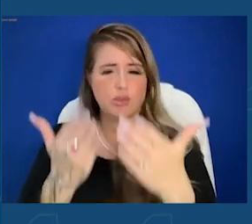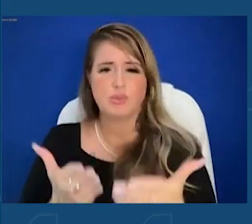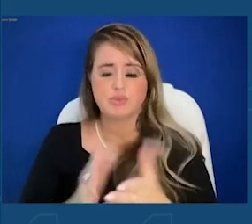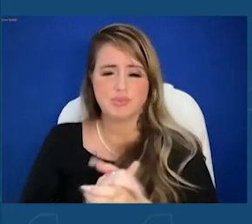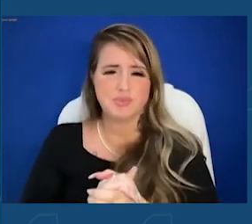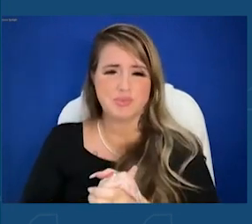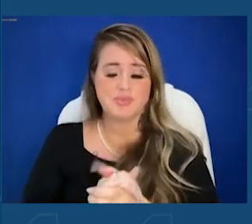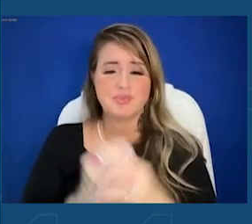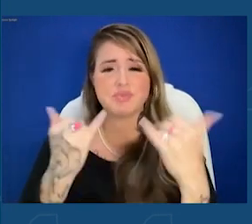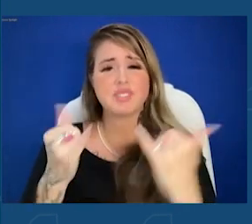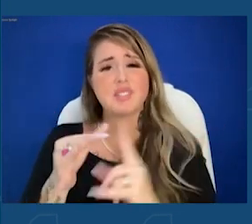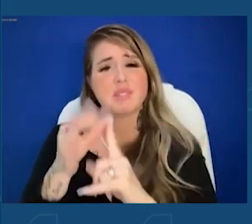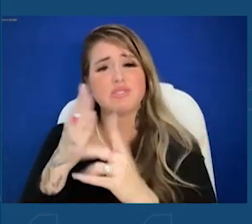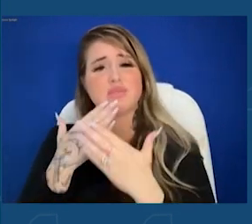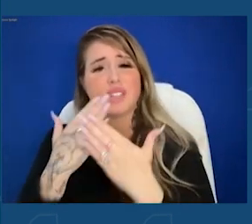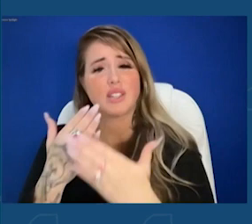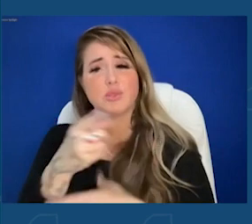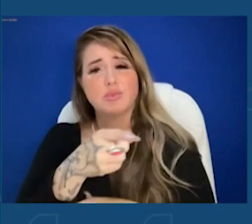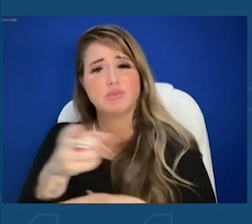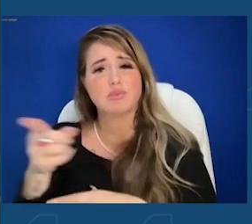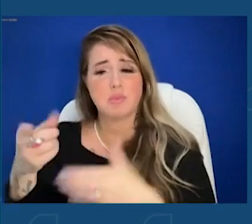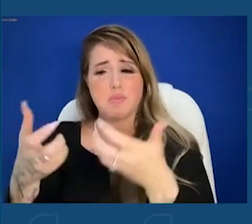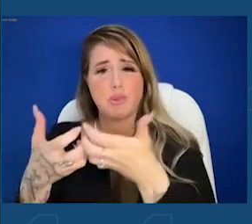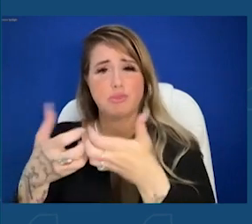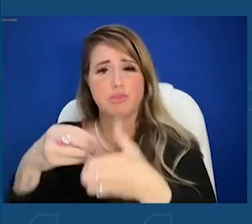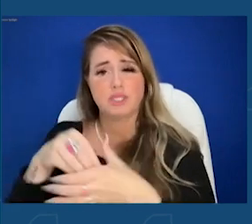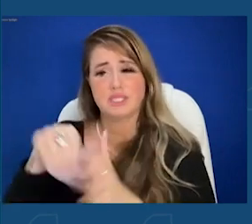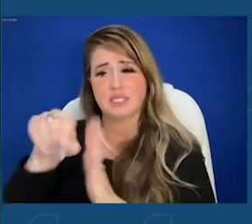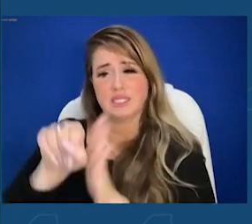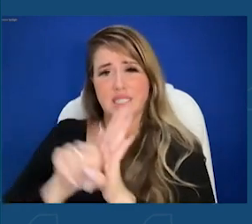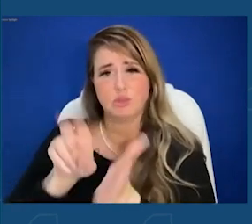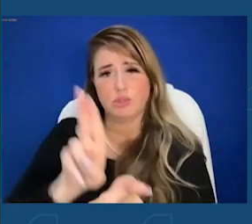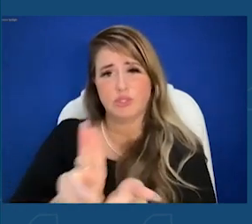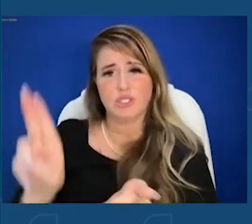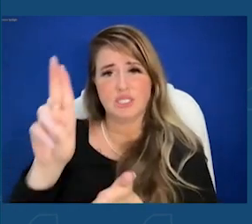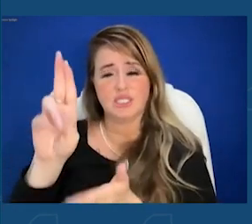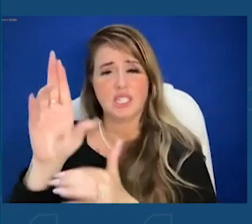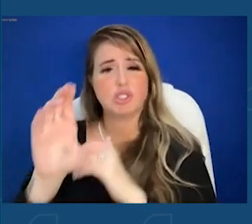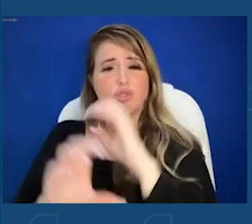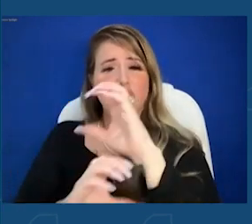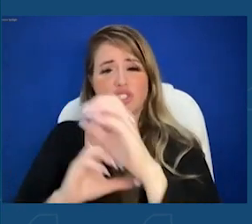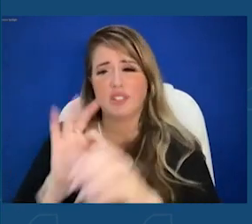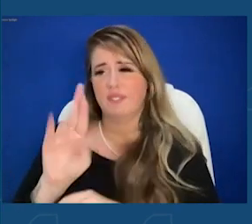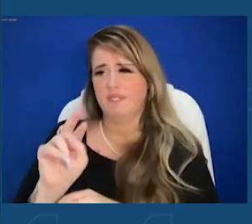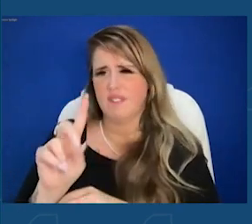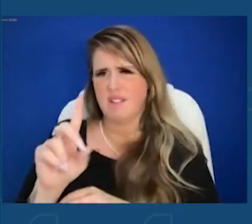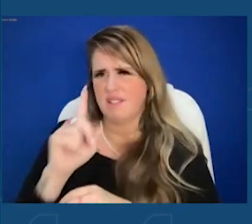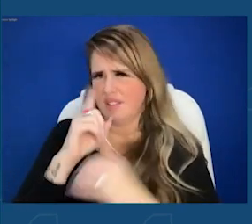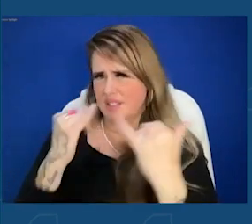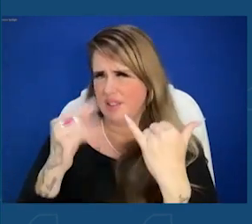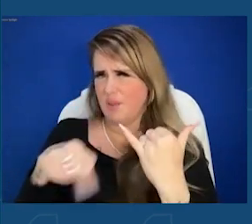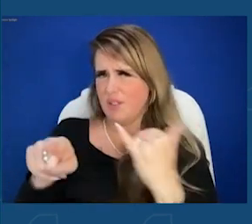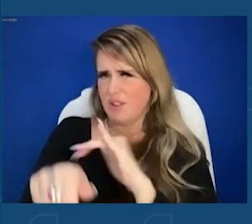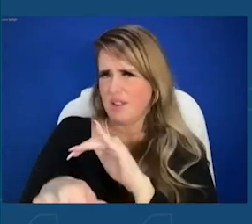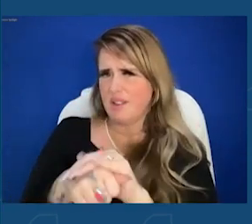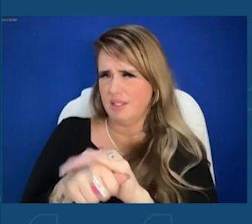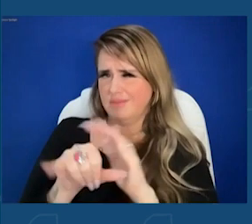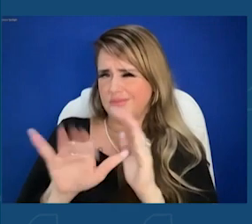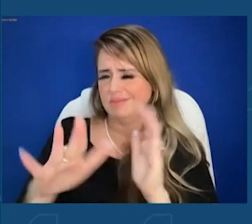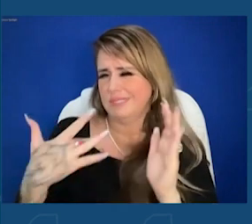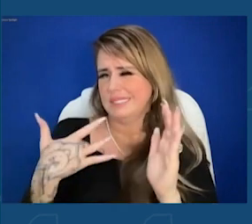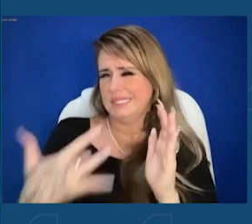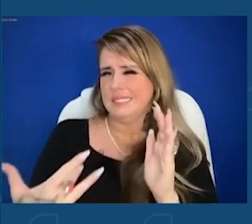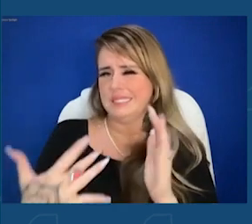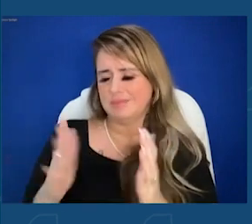special thanks to the great partners at the State University Construction Fund. I think they're hiding, which is their typical stance. They